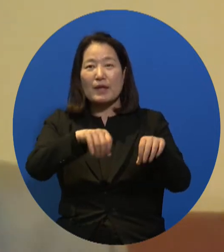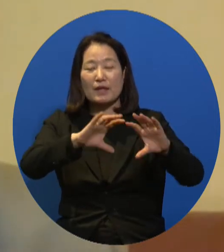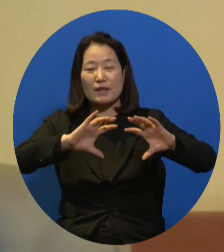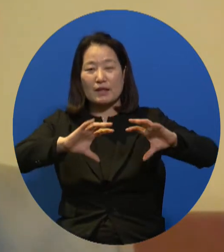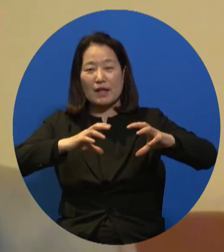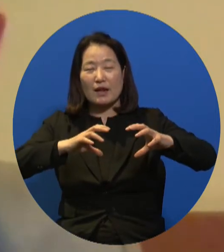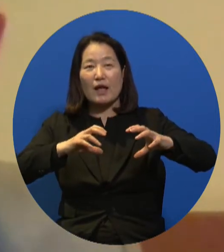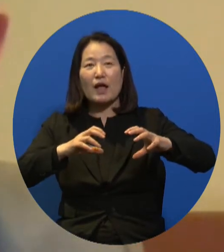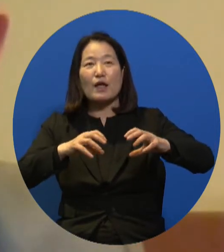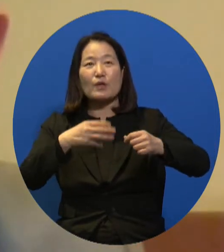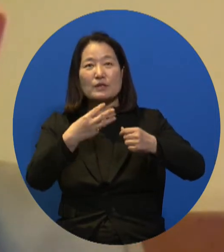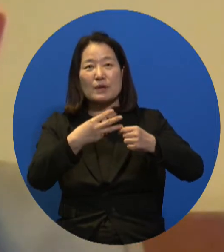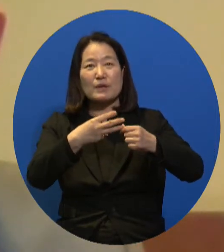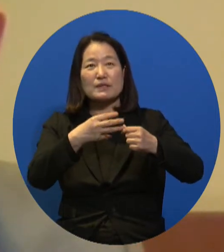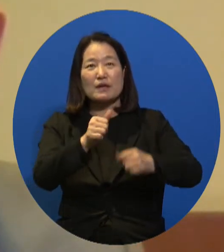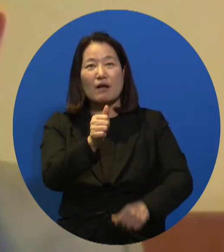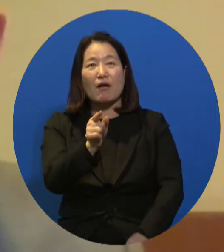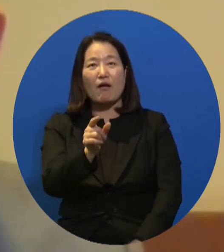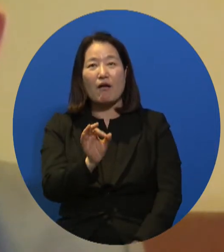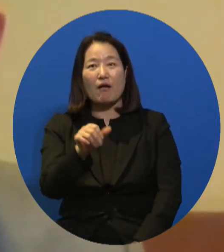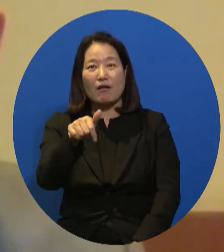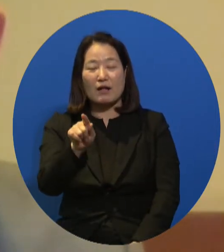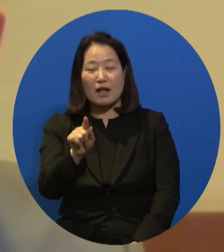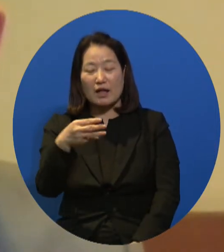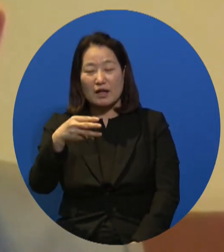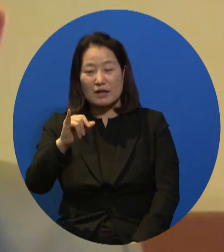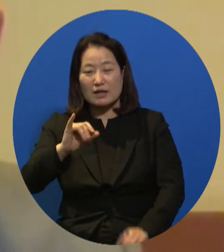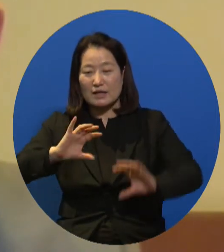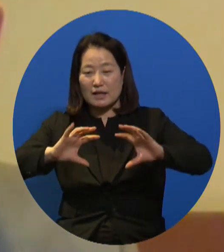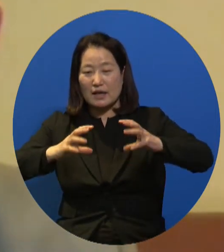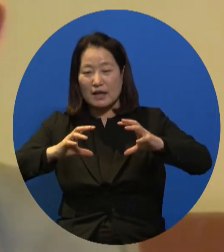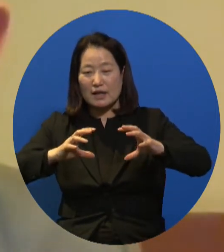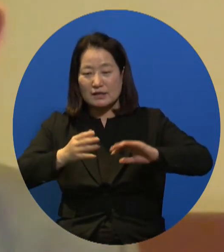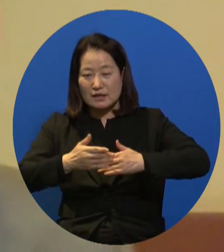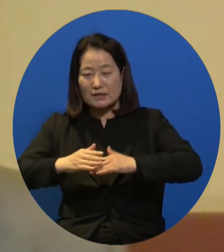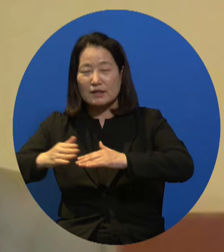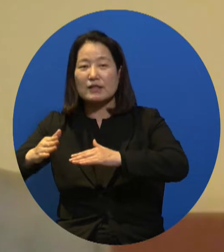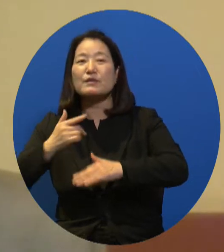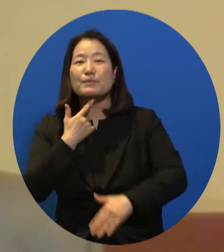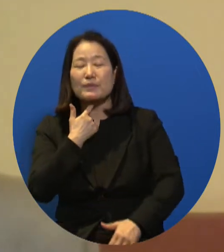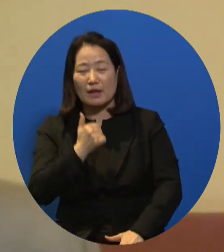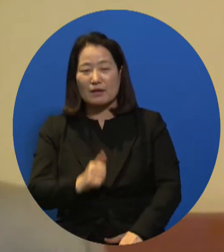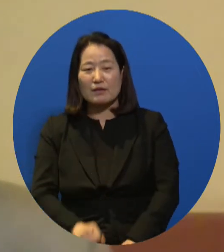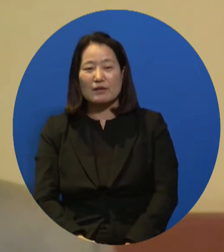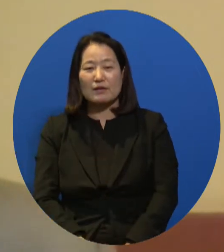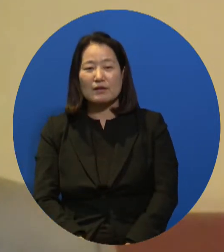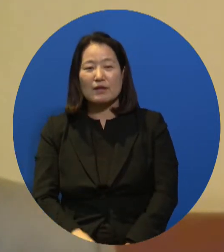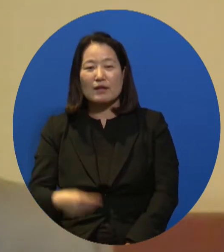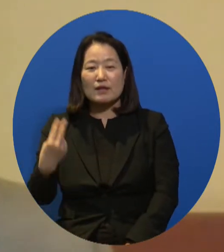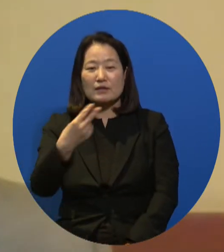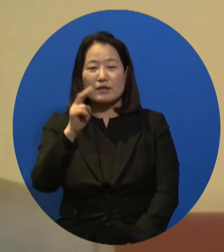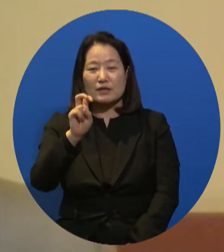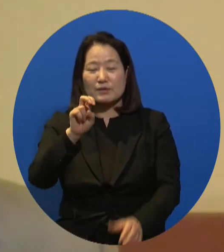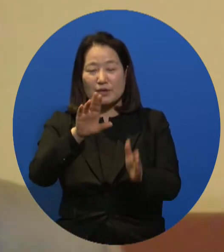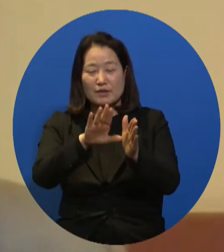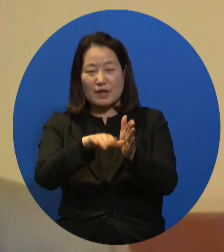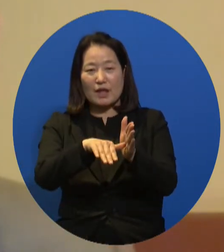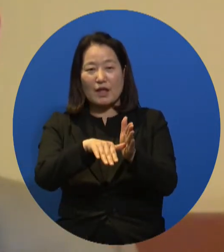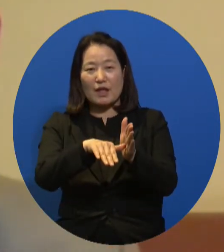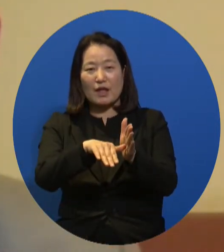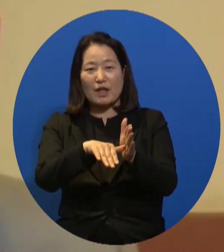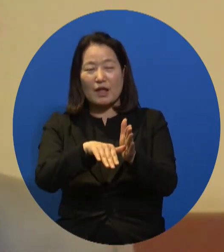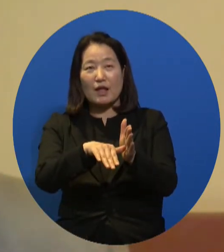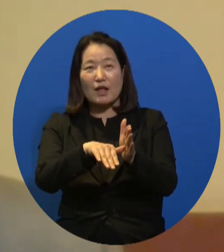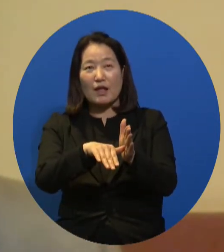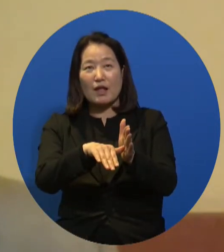Most recently, as you've heard, in 2020, the committee published its report into the third inquiry concerning